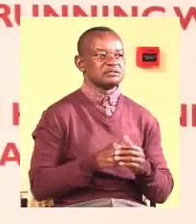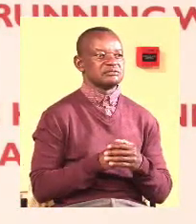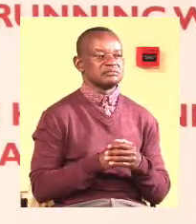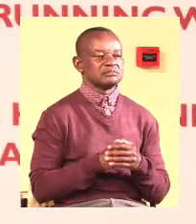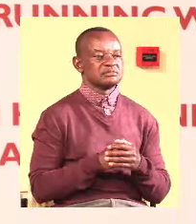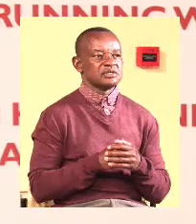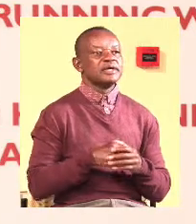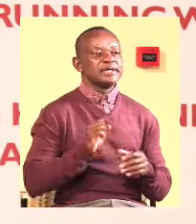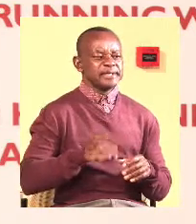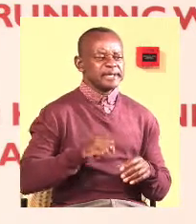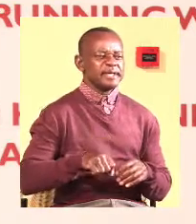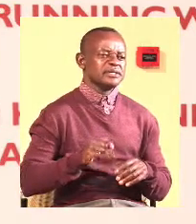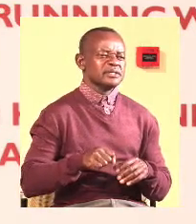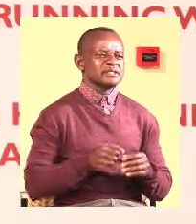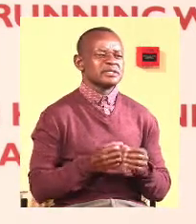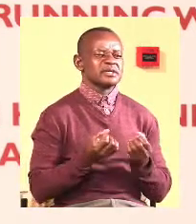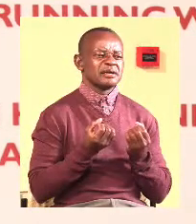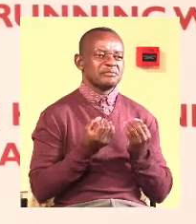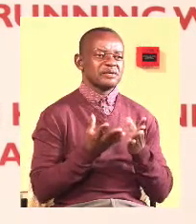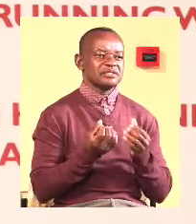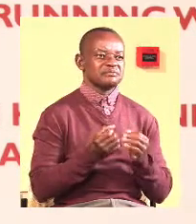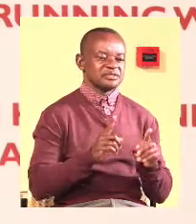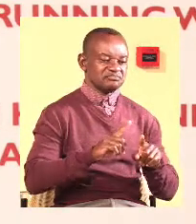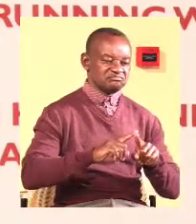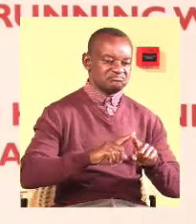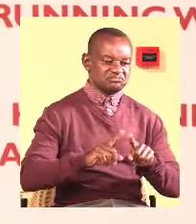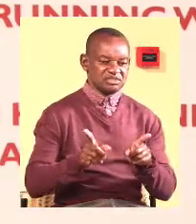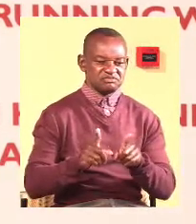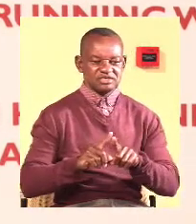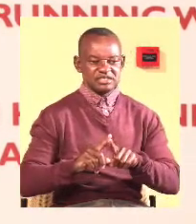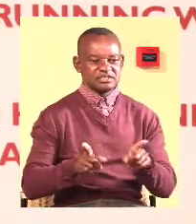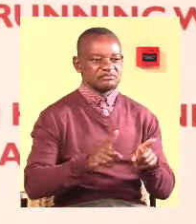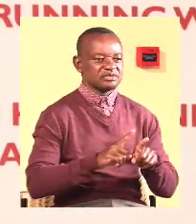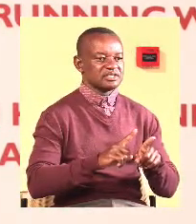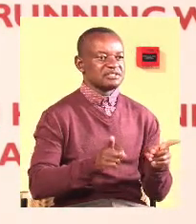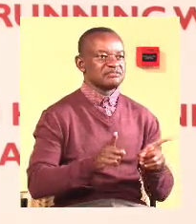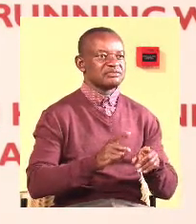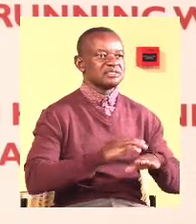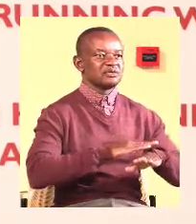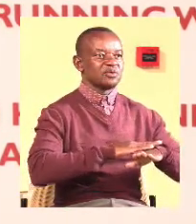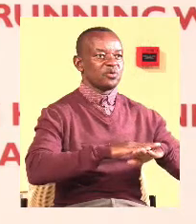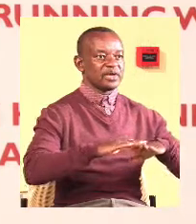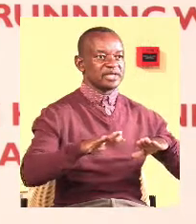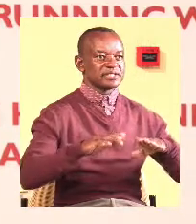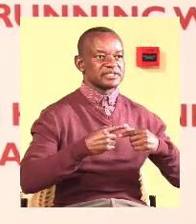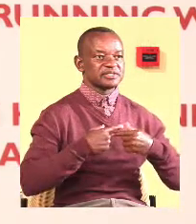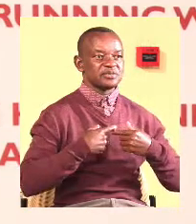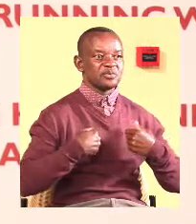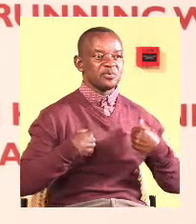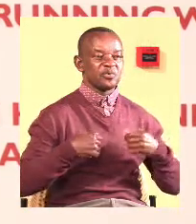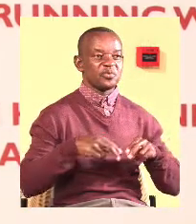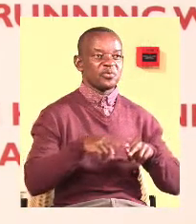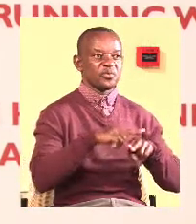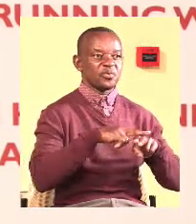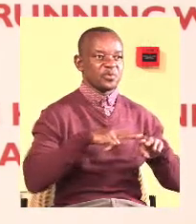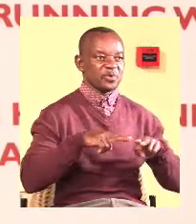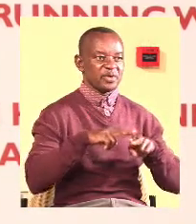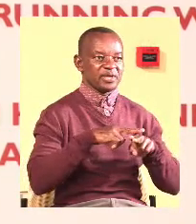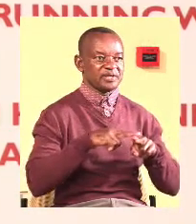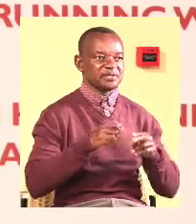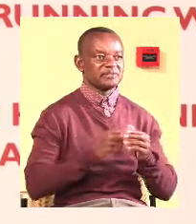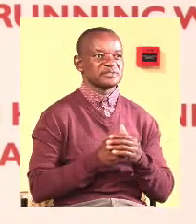there are so many different tools that can be applied or that can be employed to ensure that